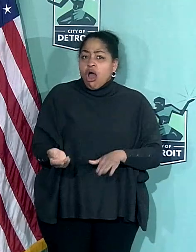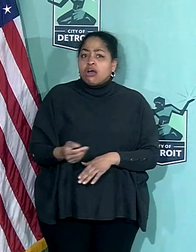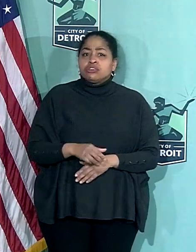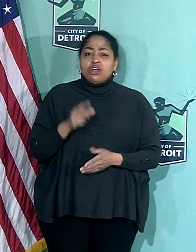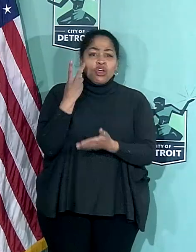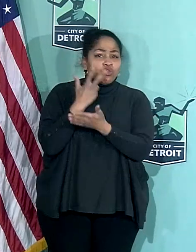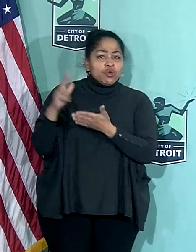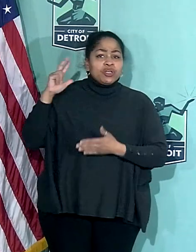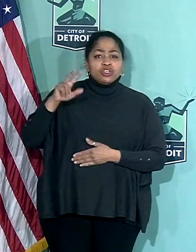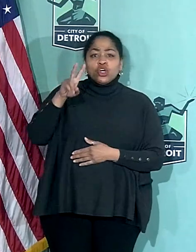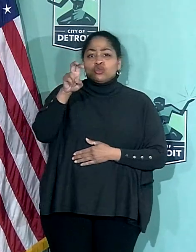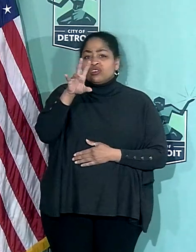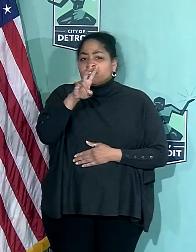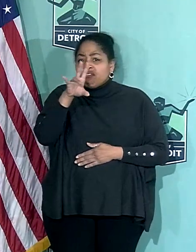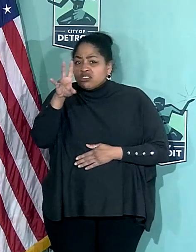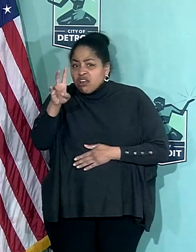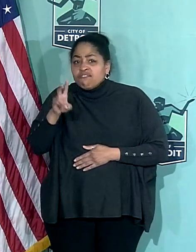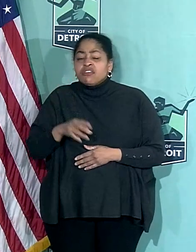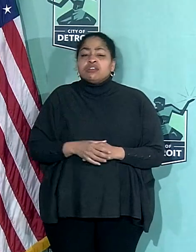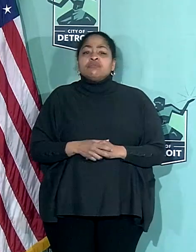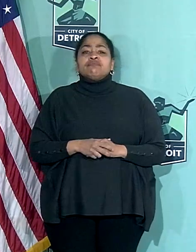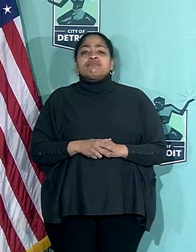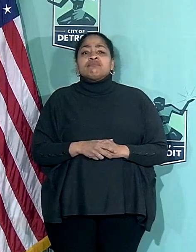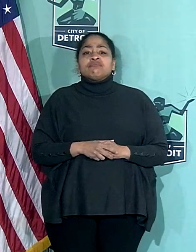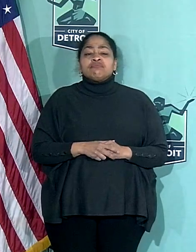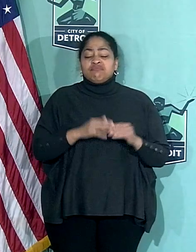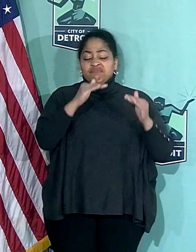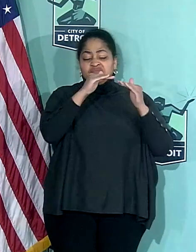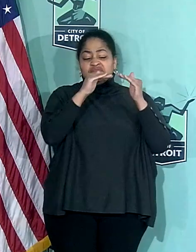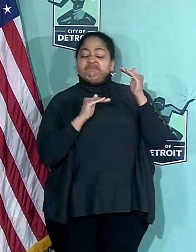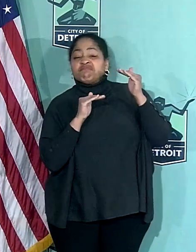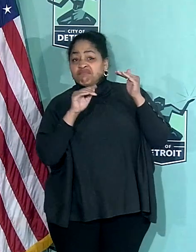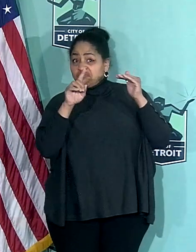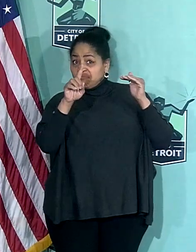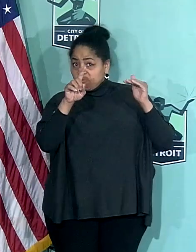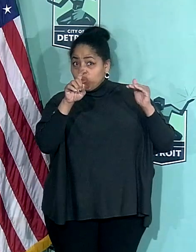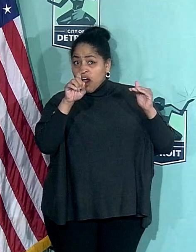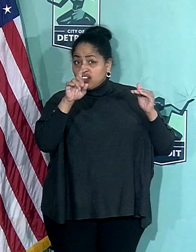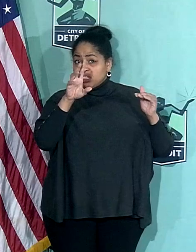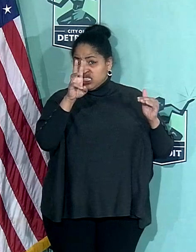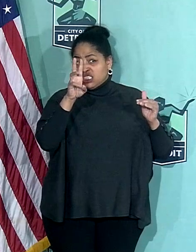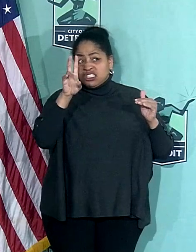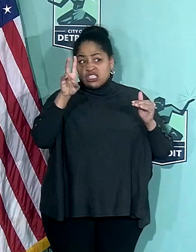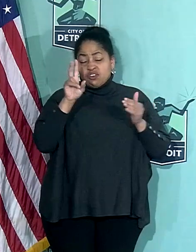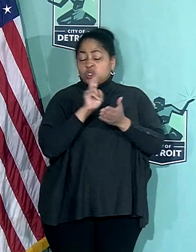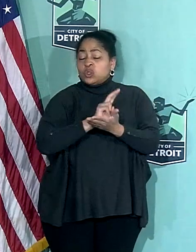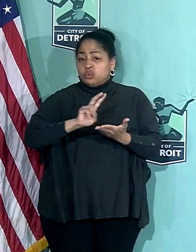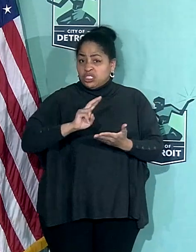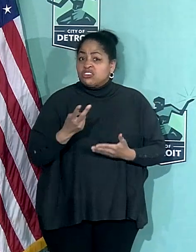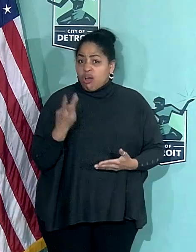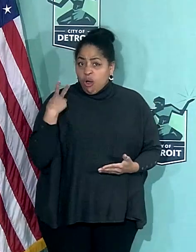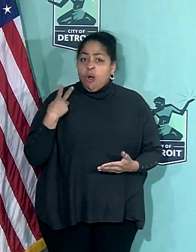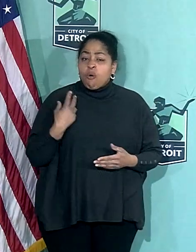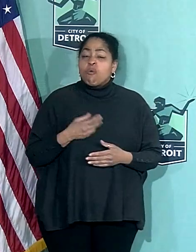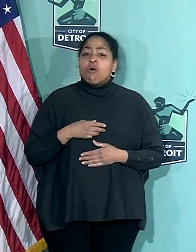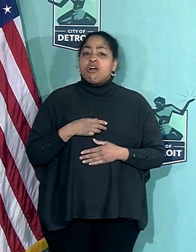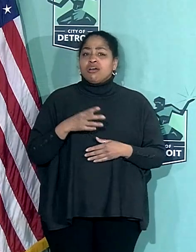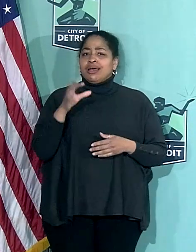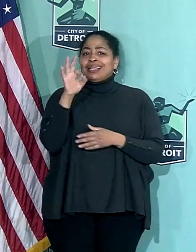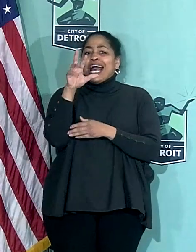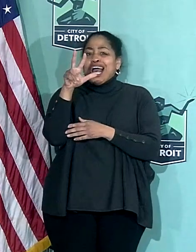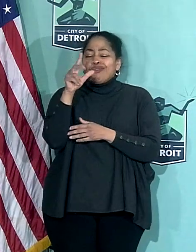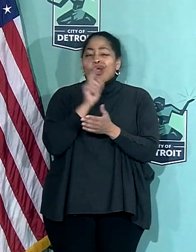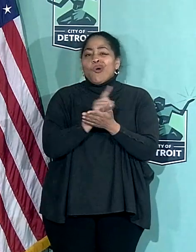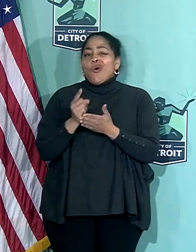ago, 277. It came down to 167 2 weeks ago, 93 a week